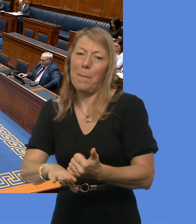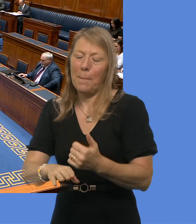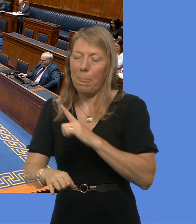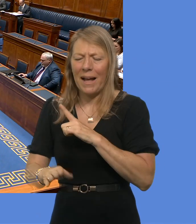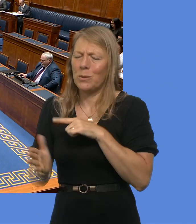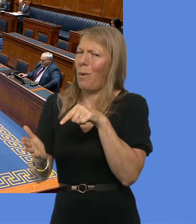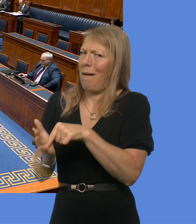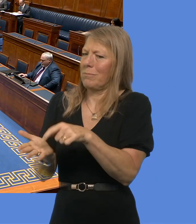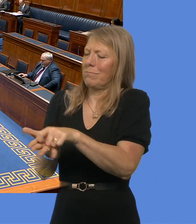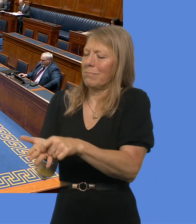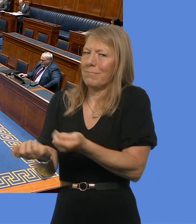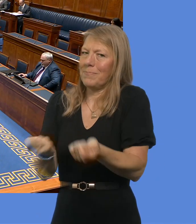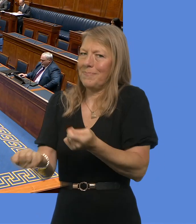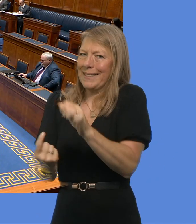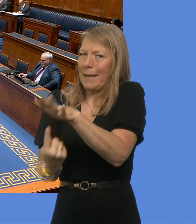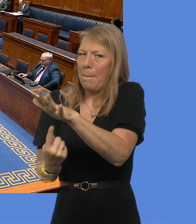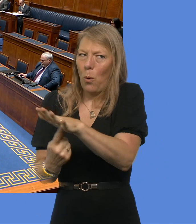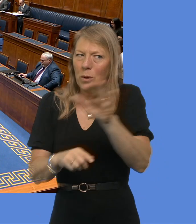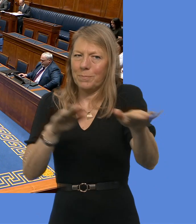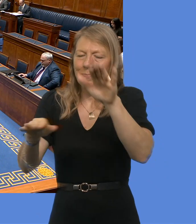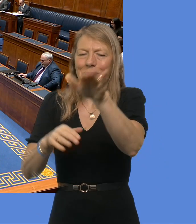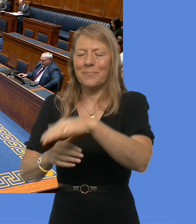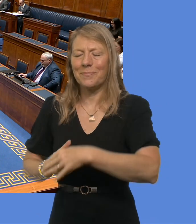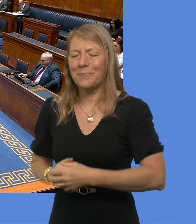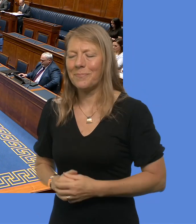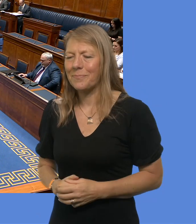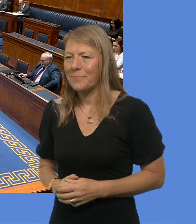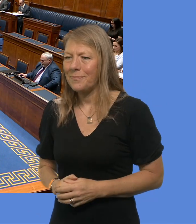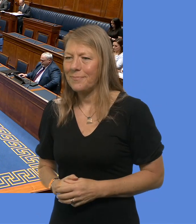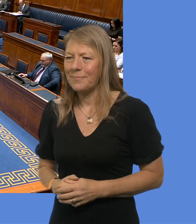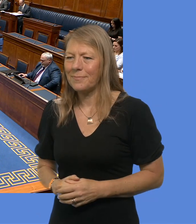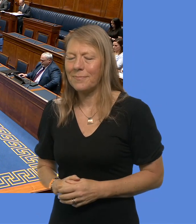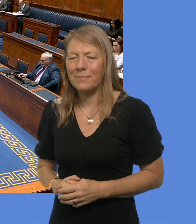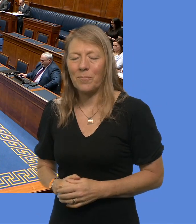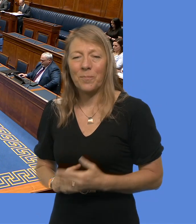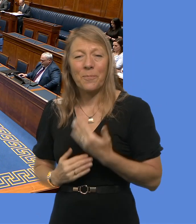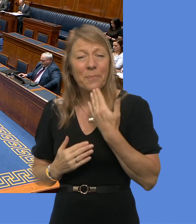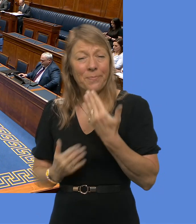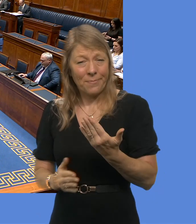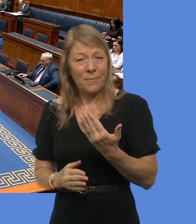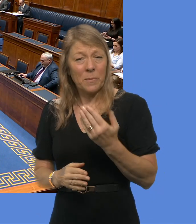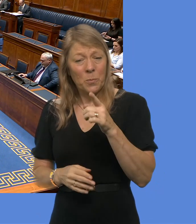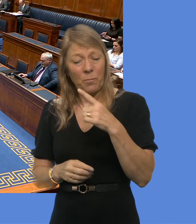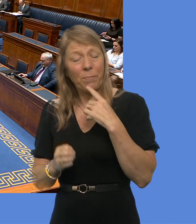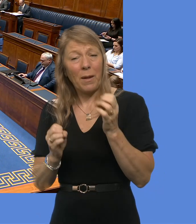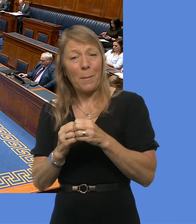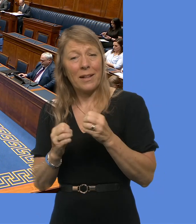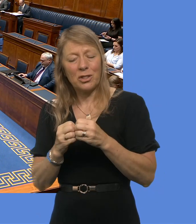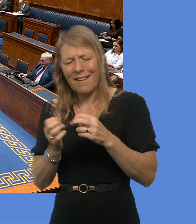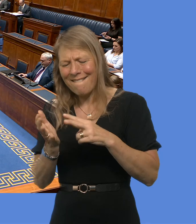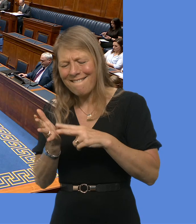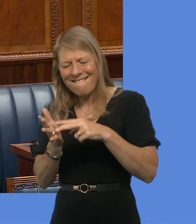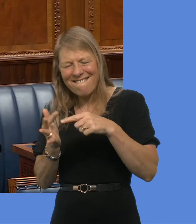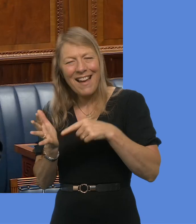Thank you, Minister, for responses. Given the serious issue of the veterinary medicines, has the Executive discussed this issue,